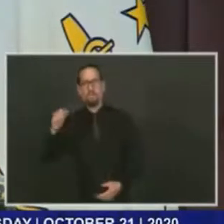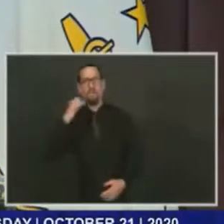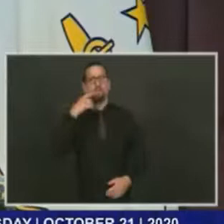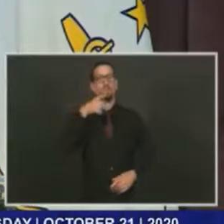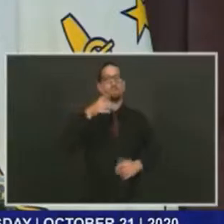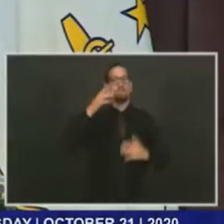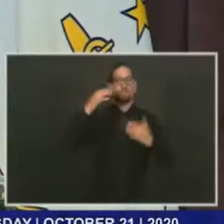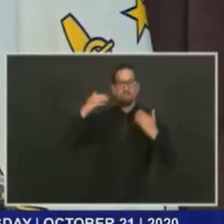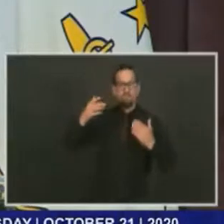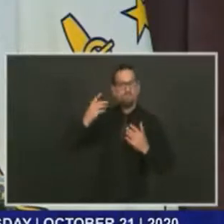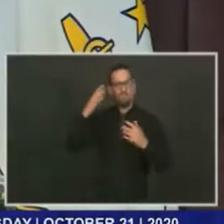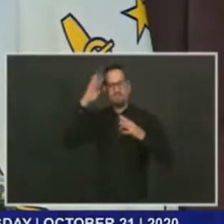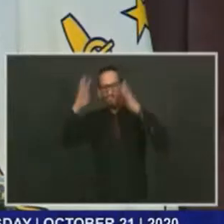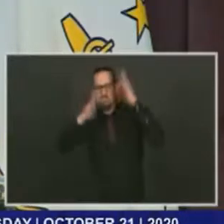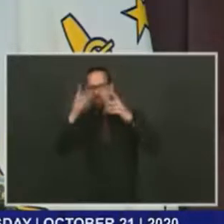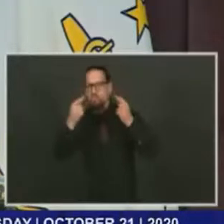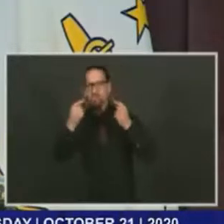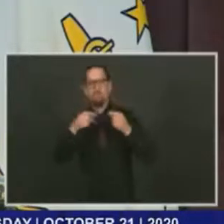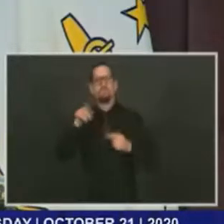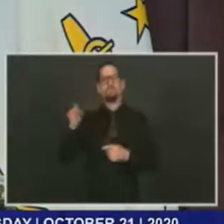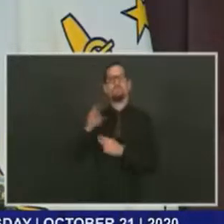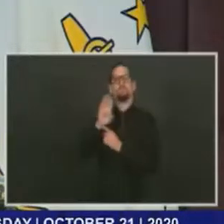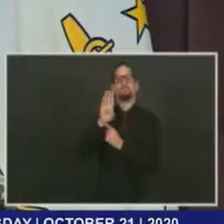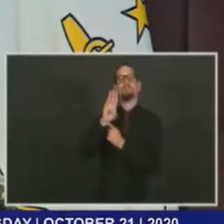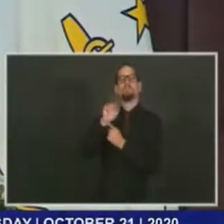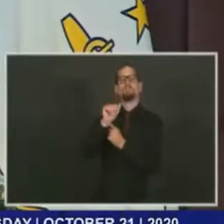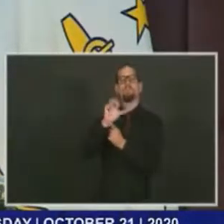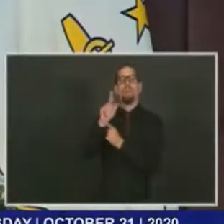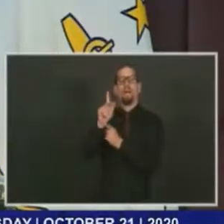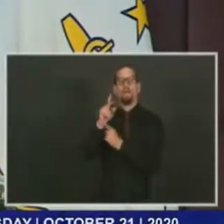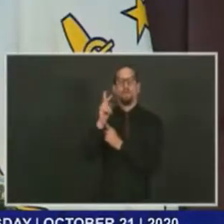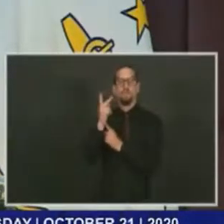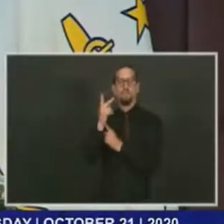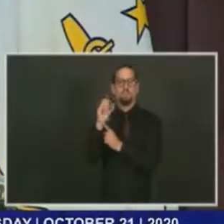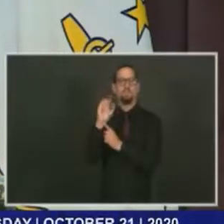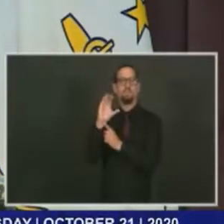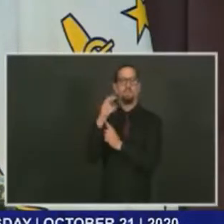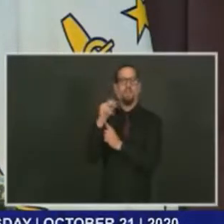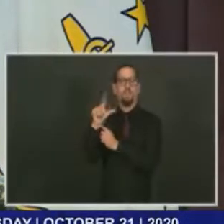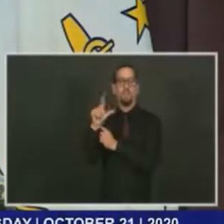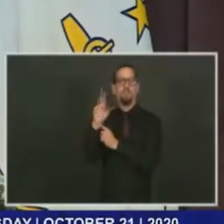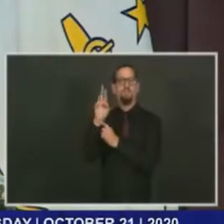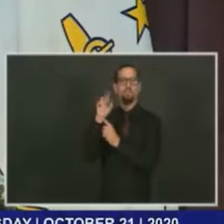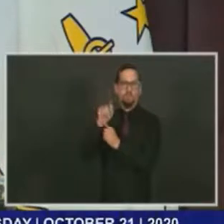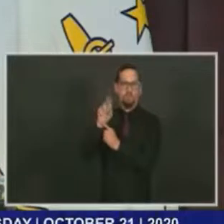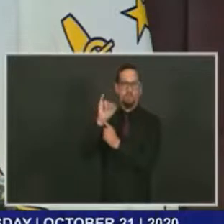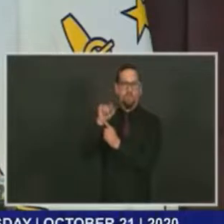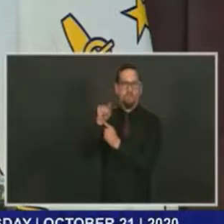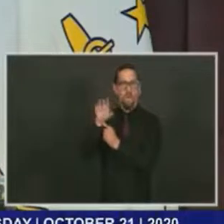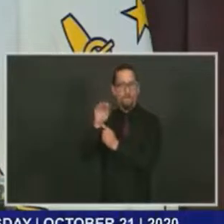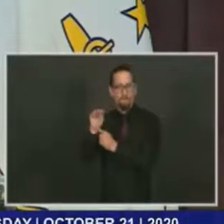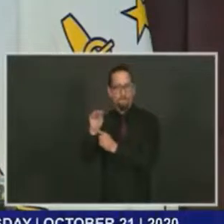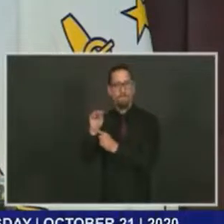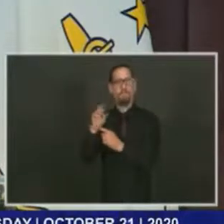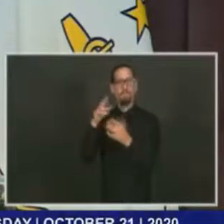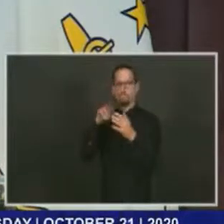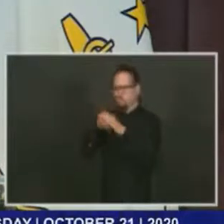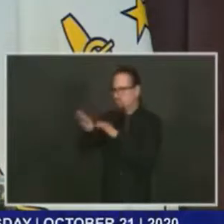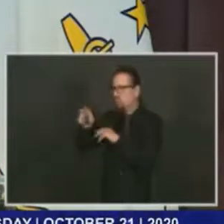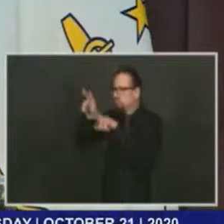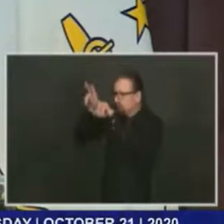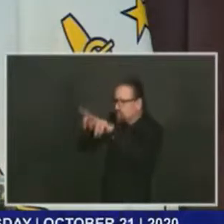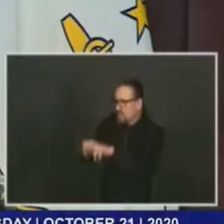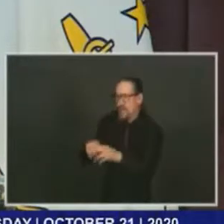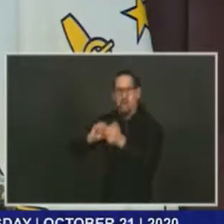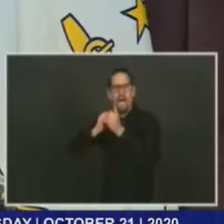backtoschoolri.com by Tuesday, October 27th at 4 o'clock to enter the contest. And we'll announce the winners and share the